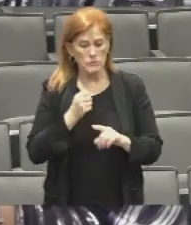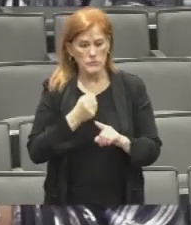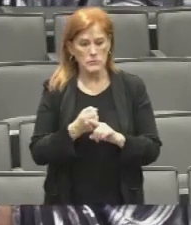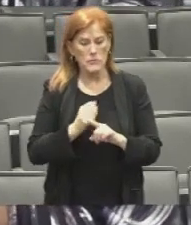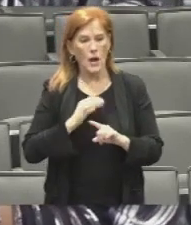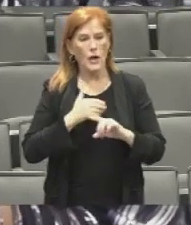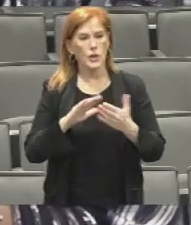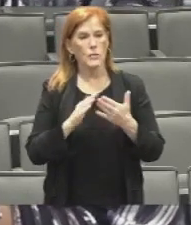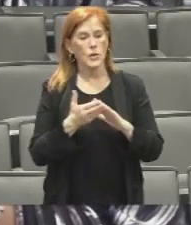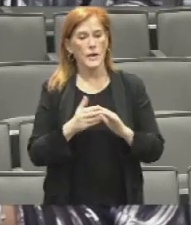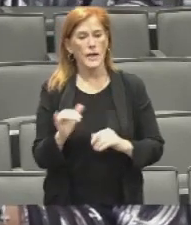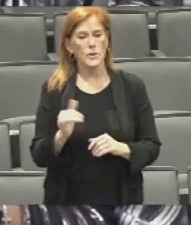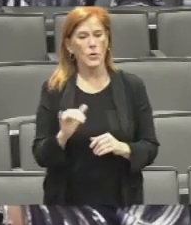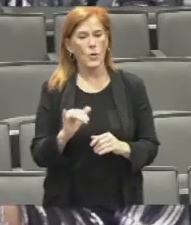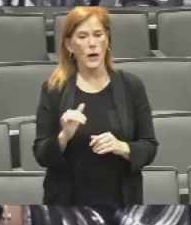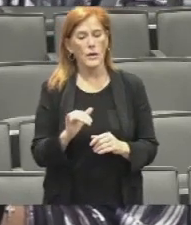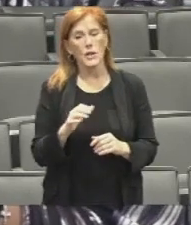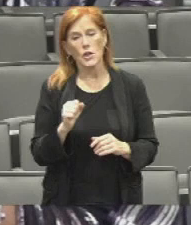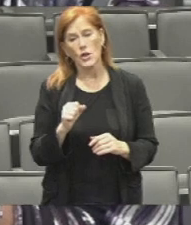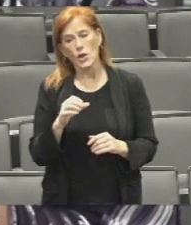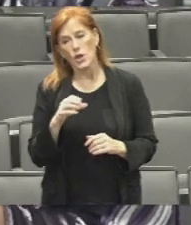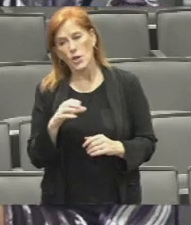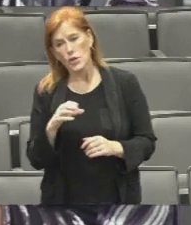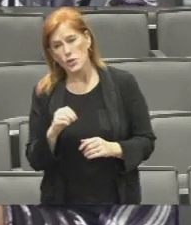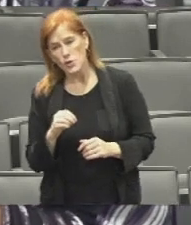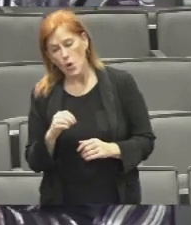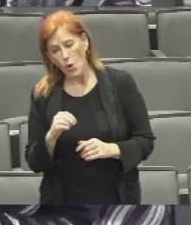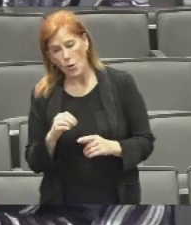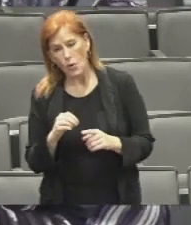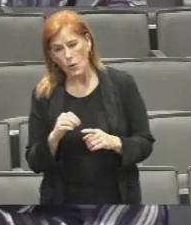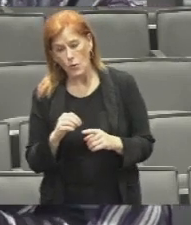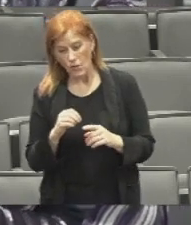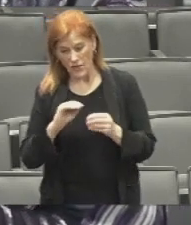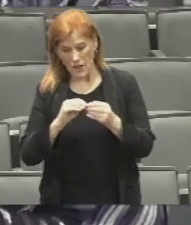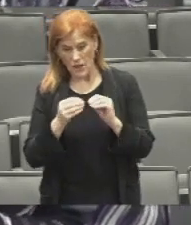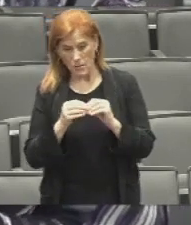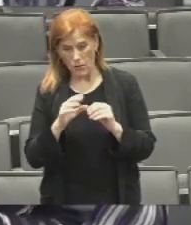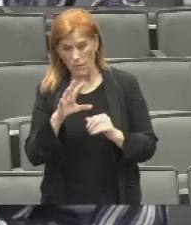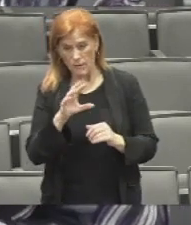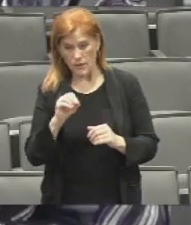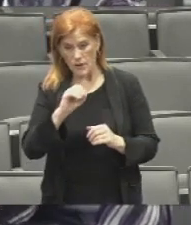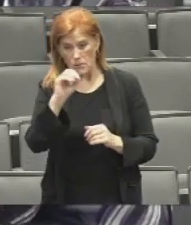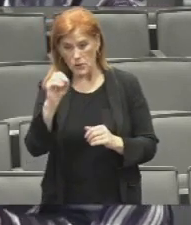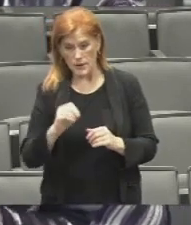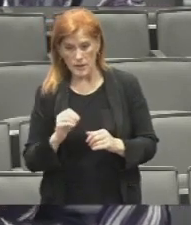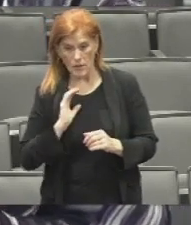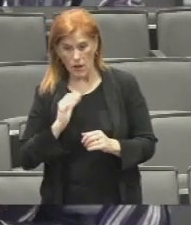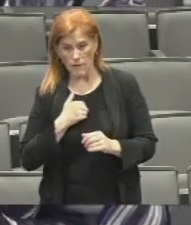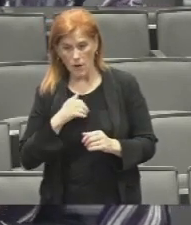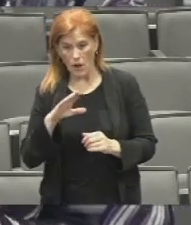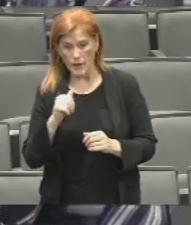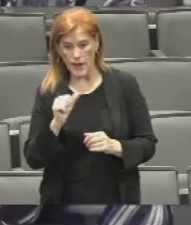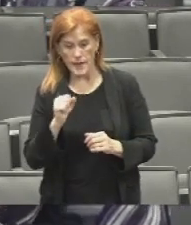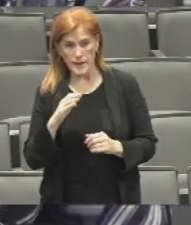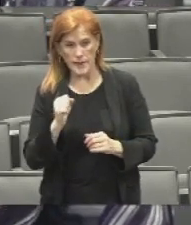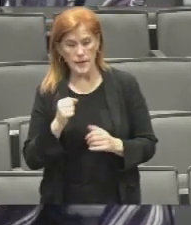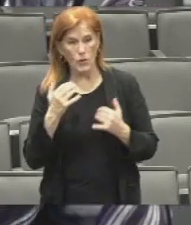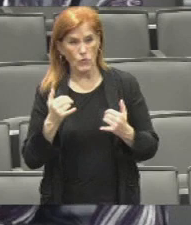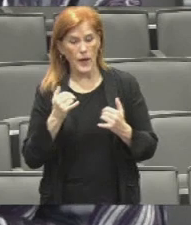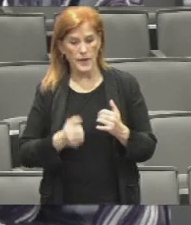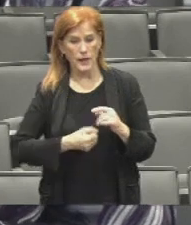look at it, Commissioner, 50% of our cases are in the packing